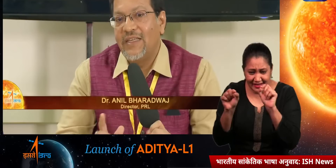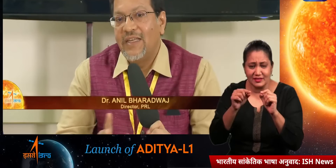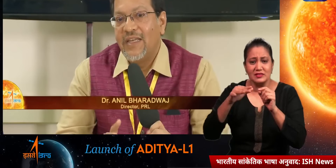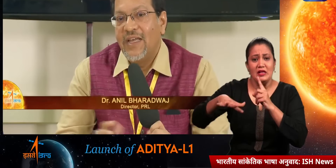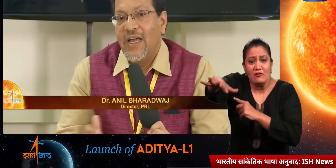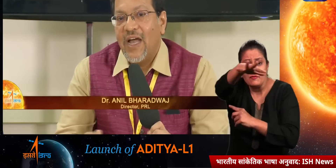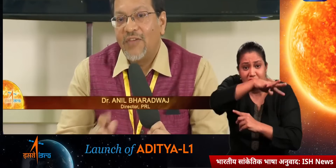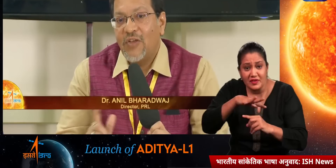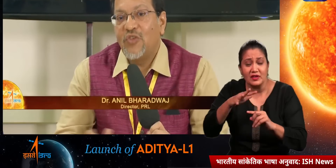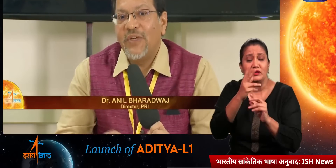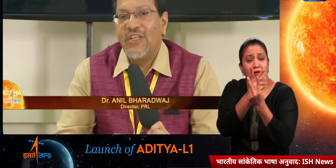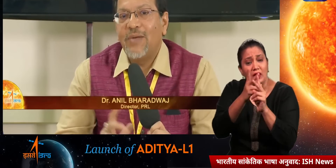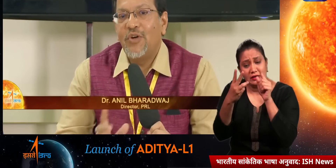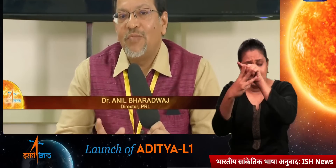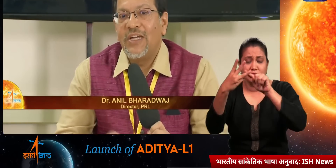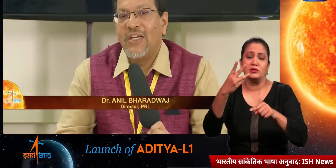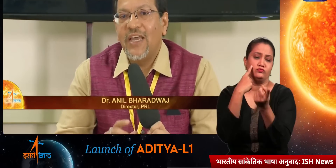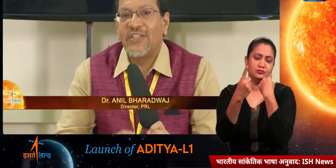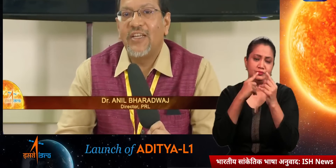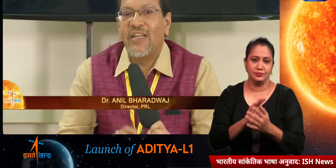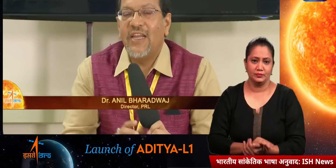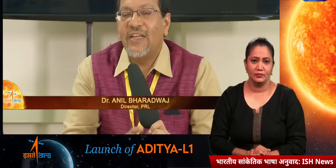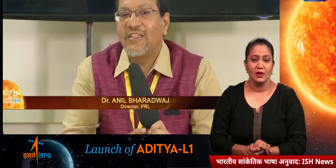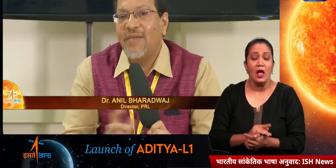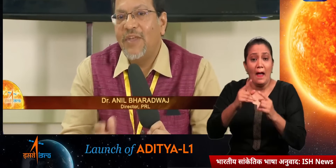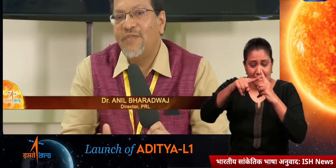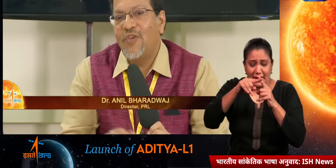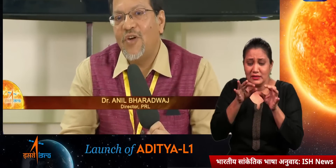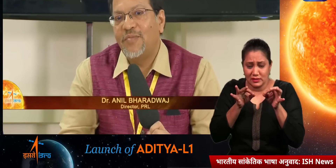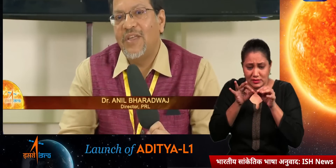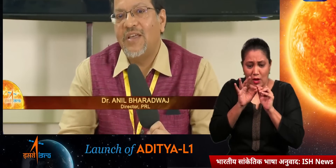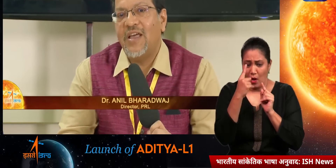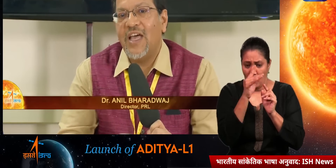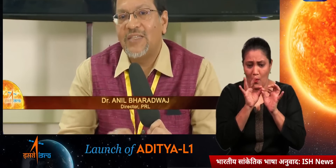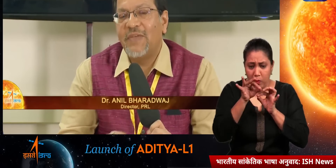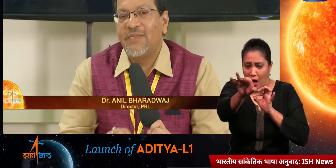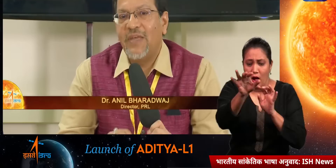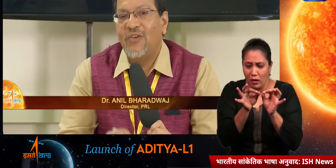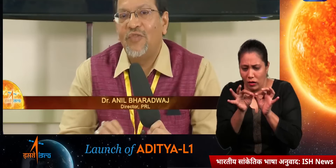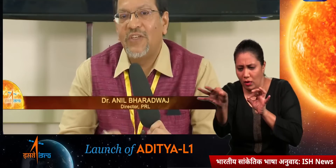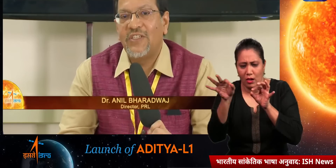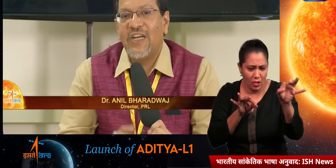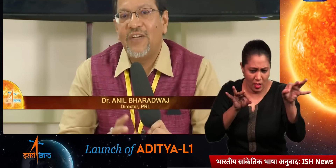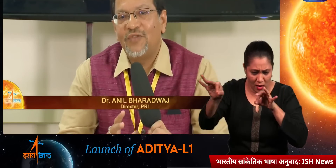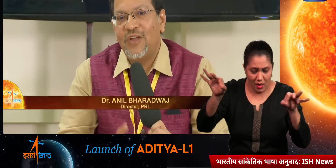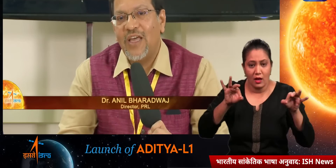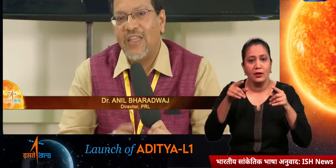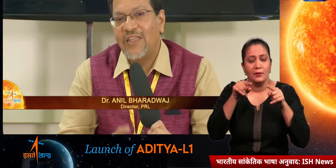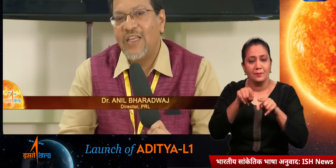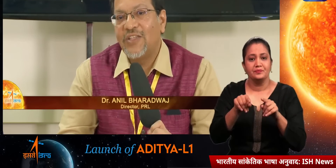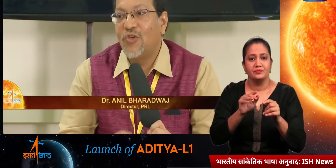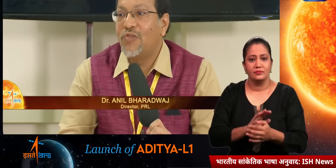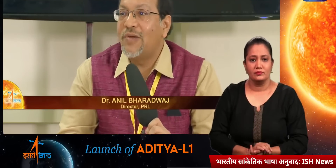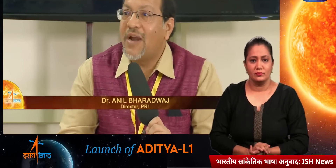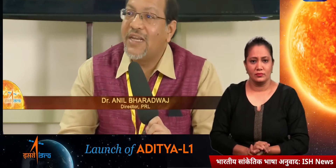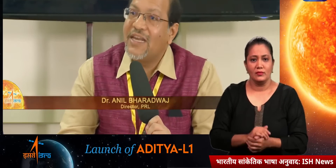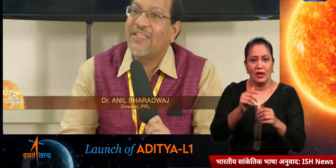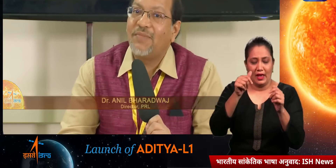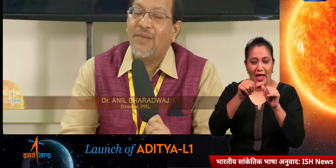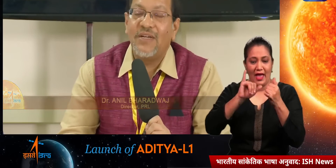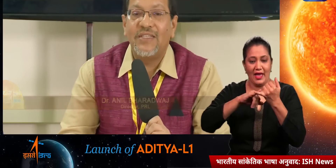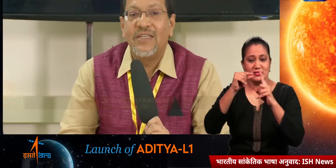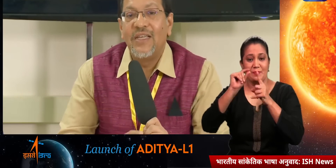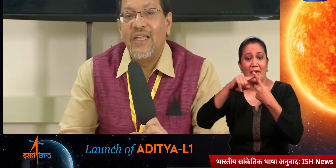fields. I was also mentioning about multi-direction, and that is coming from the ASPECTS payload, which stands for Aditya Solar and